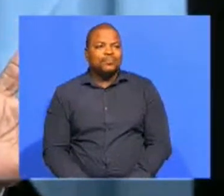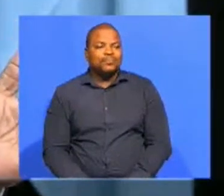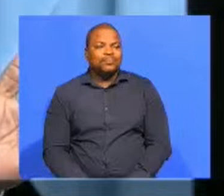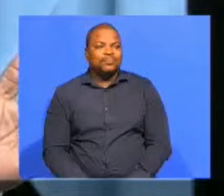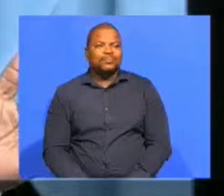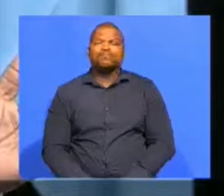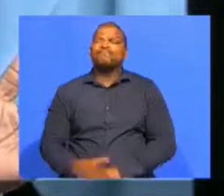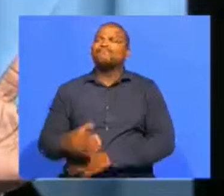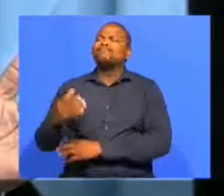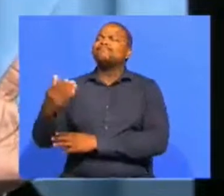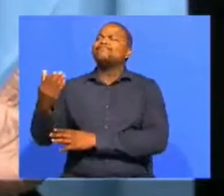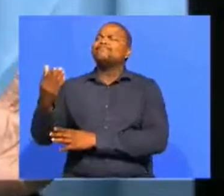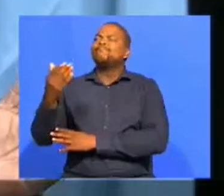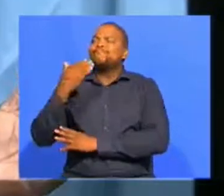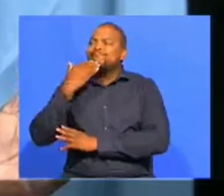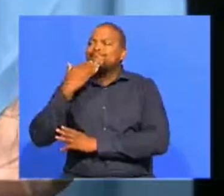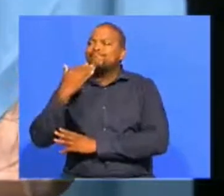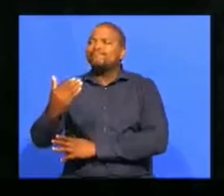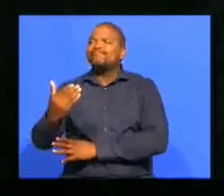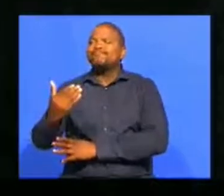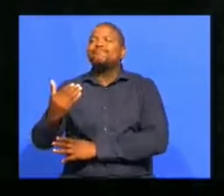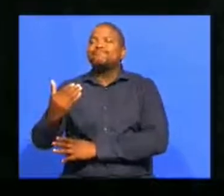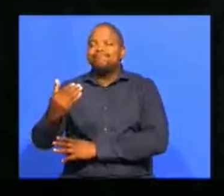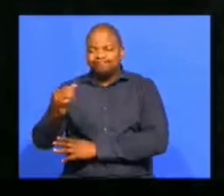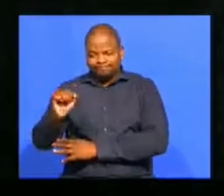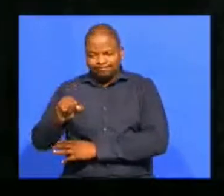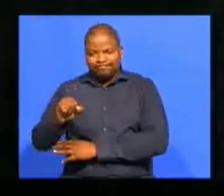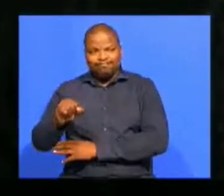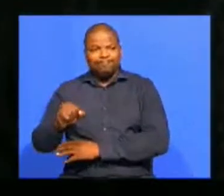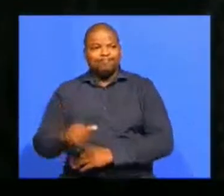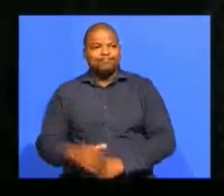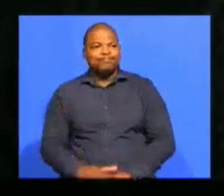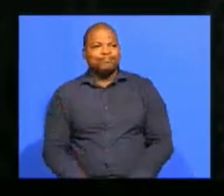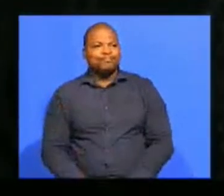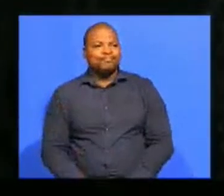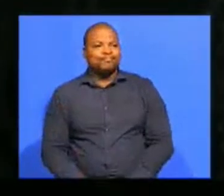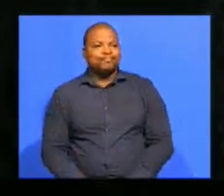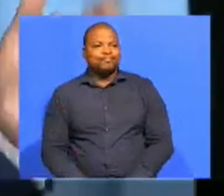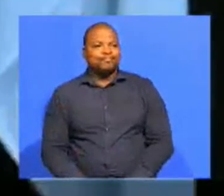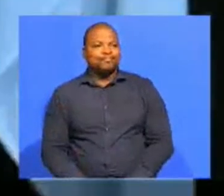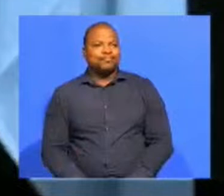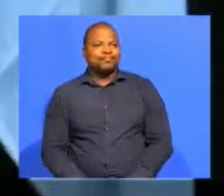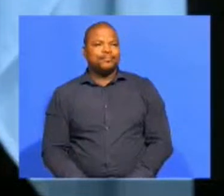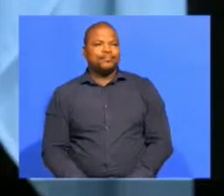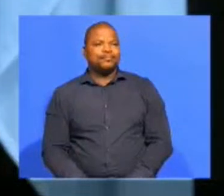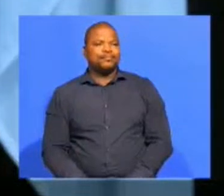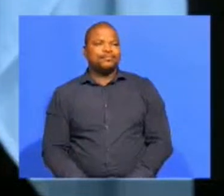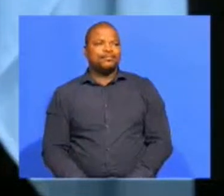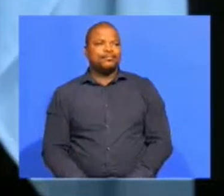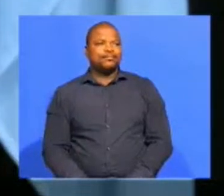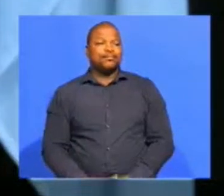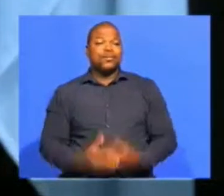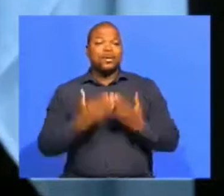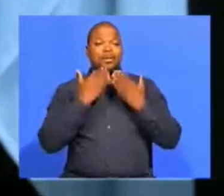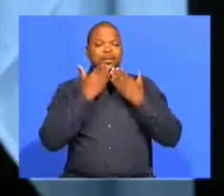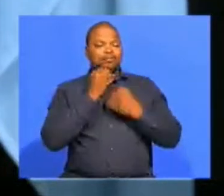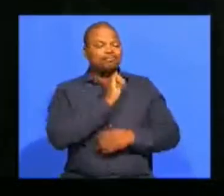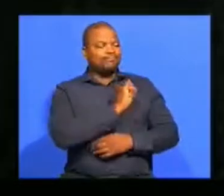Your Excellency. Thank you. There are other matters we could speak to, but... Yes, thank you very much, Yield Mr. to Prime you. Minister.